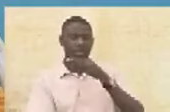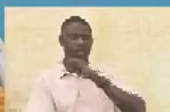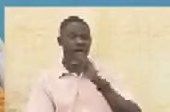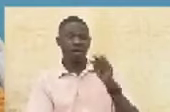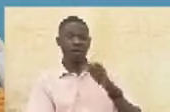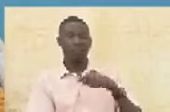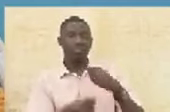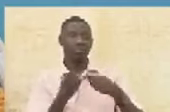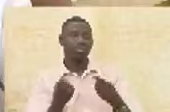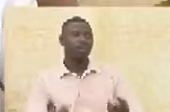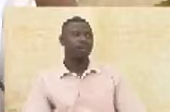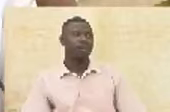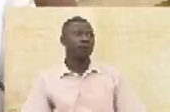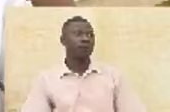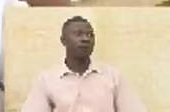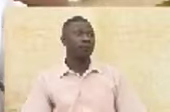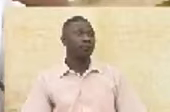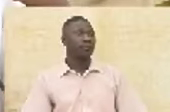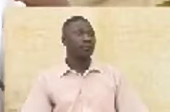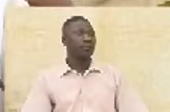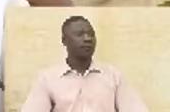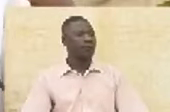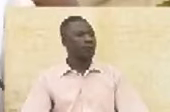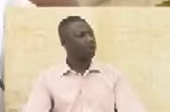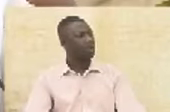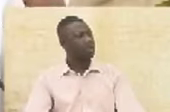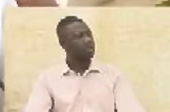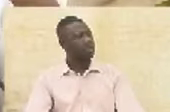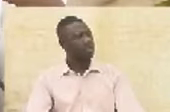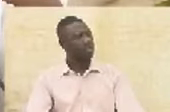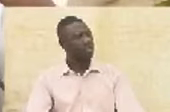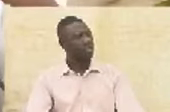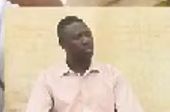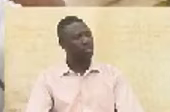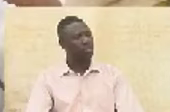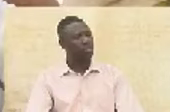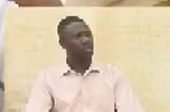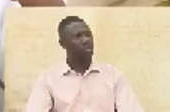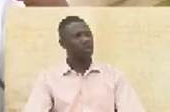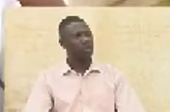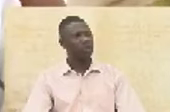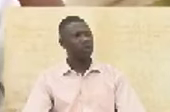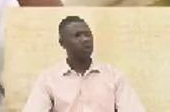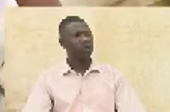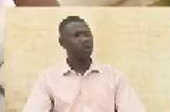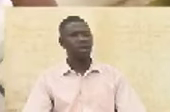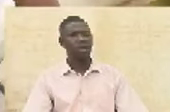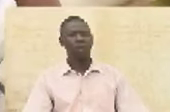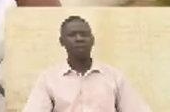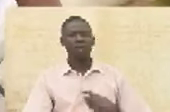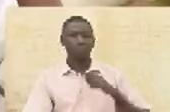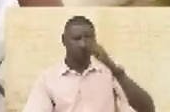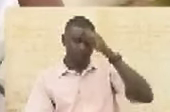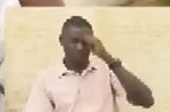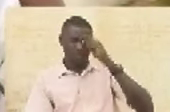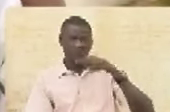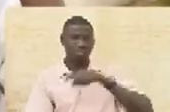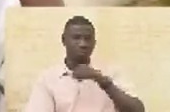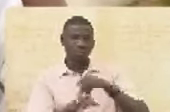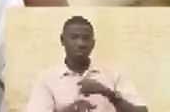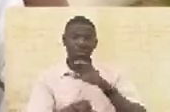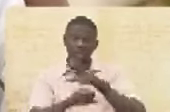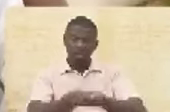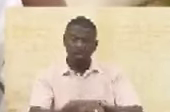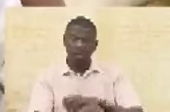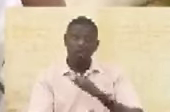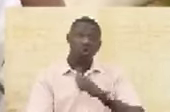all ibi ngente bi am nañ ñim fa jelon itam wala nyambo la to je fo modol fana lu mutale wol kono